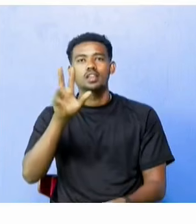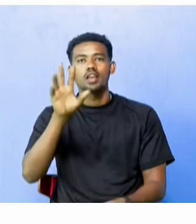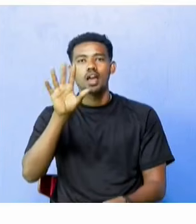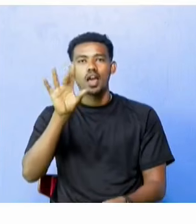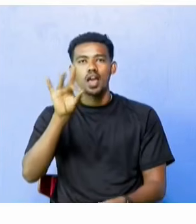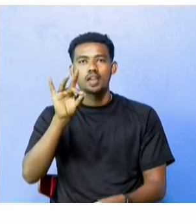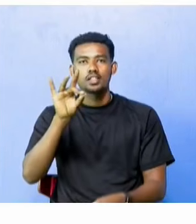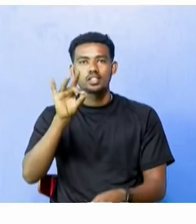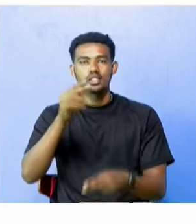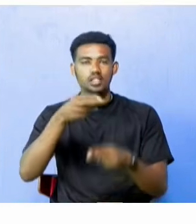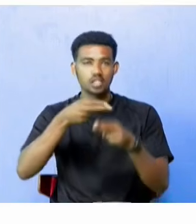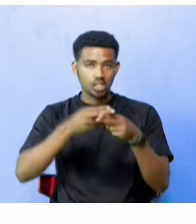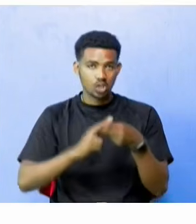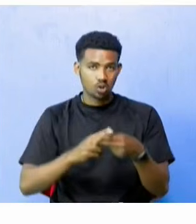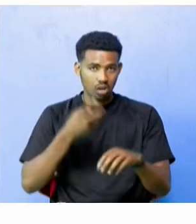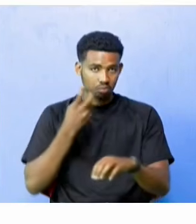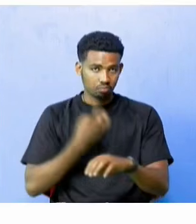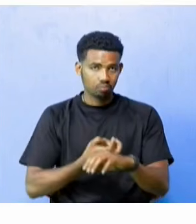kilogram.